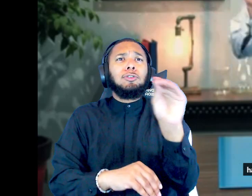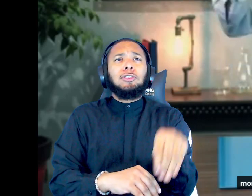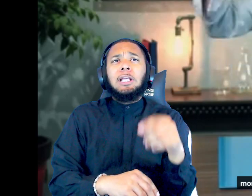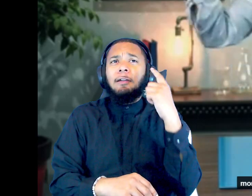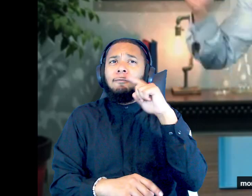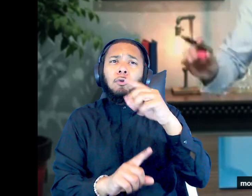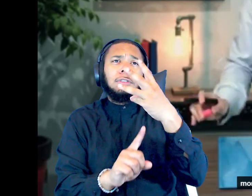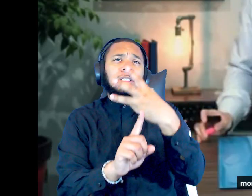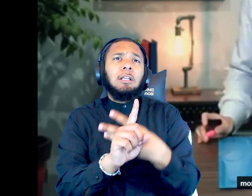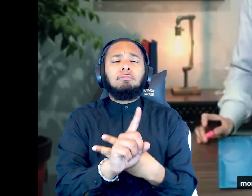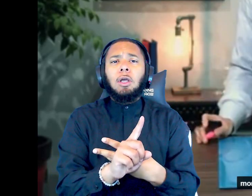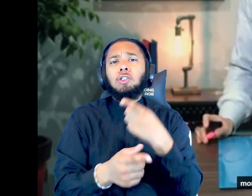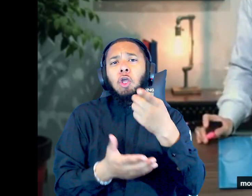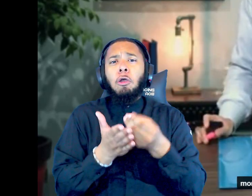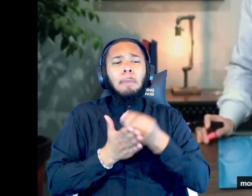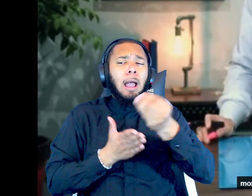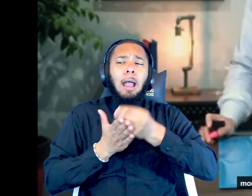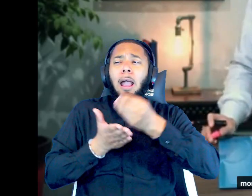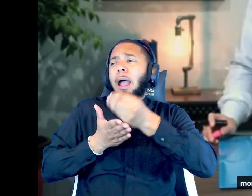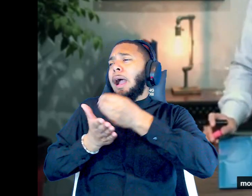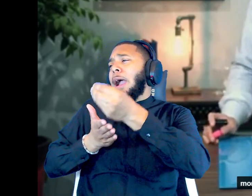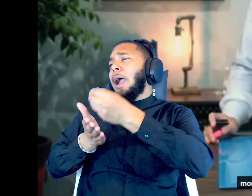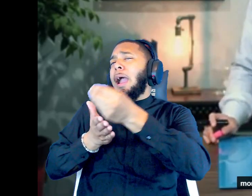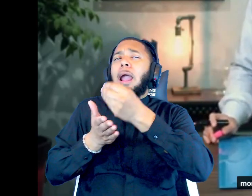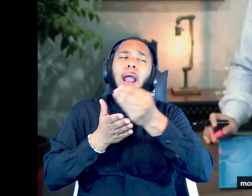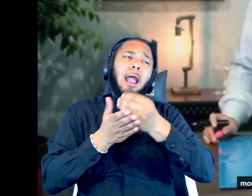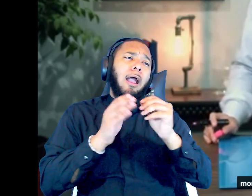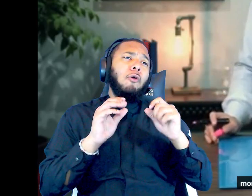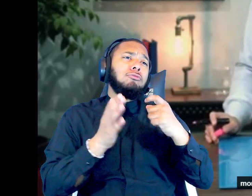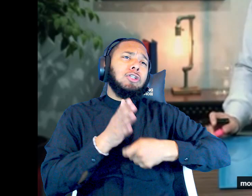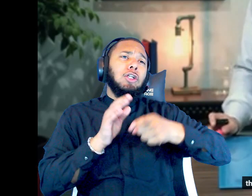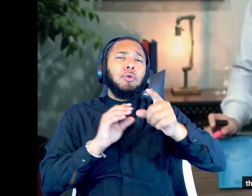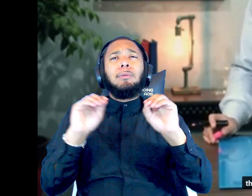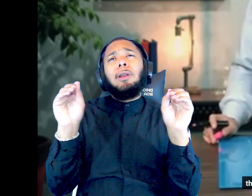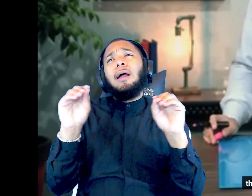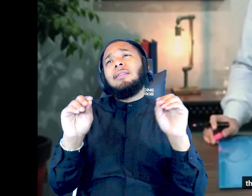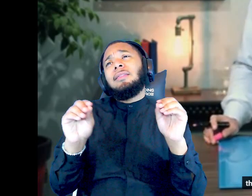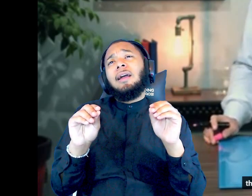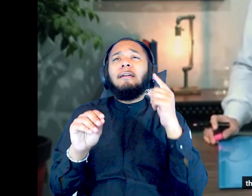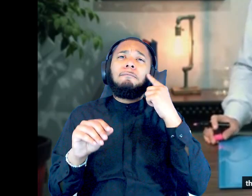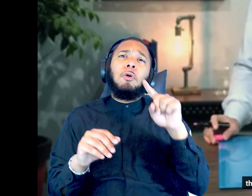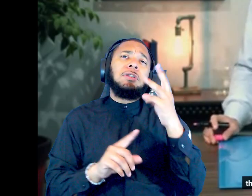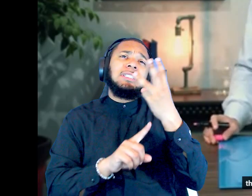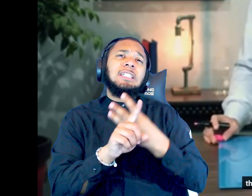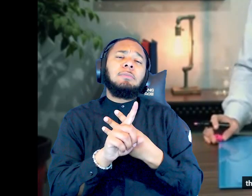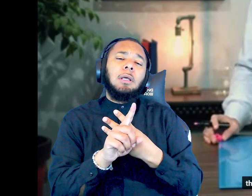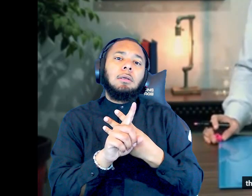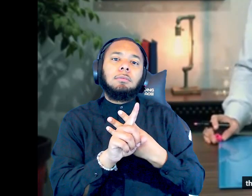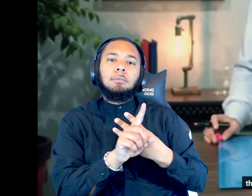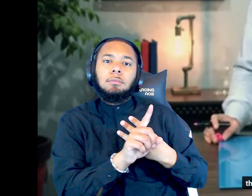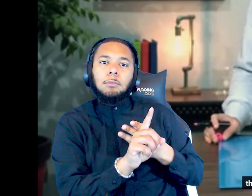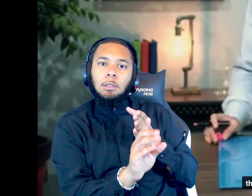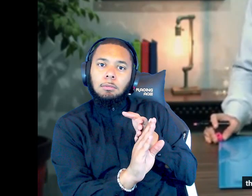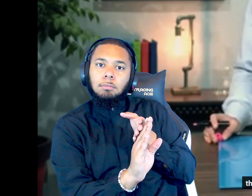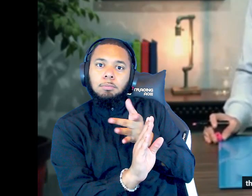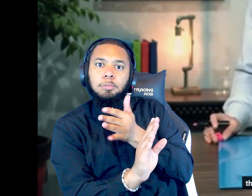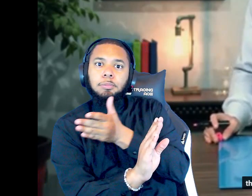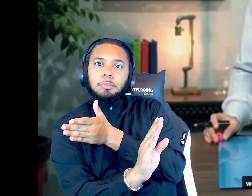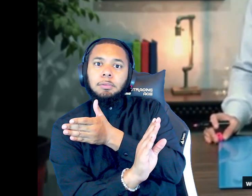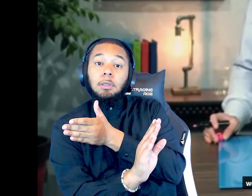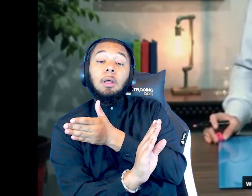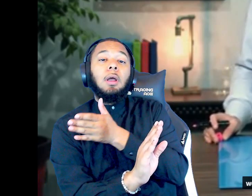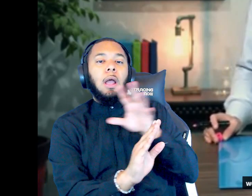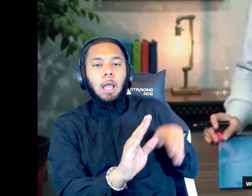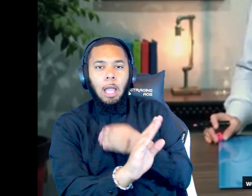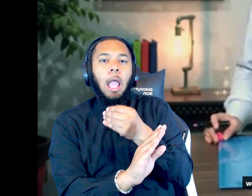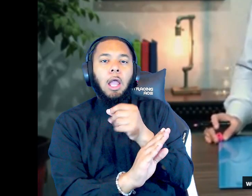Spend as much as you want for six months and we won't charge you any finance charges. But then at the end of that honeymoon period, it pops right back